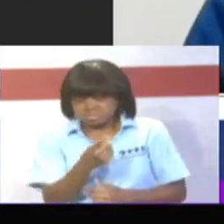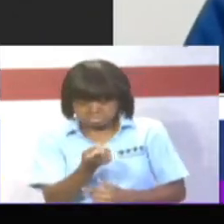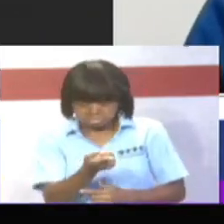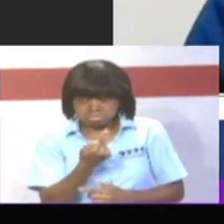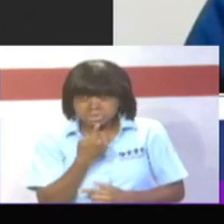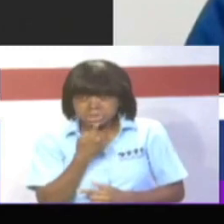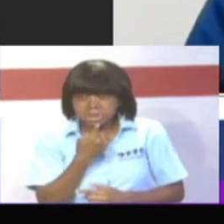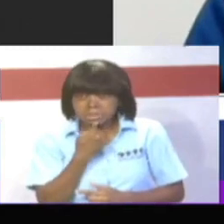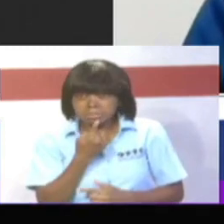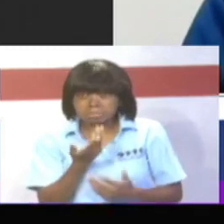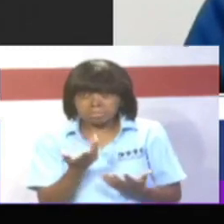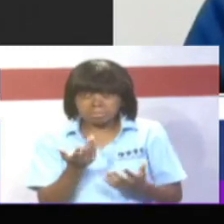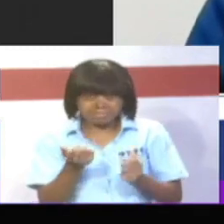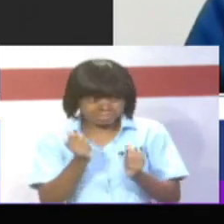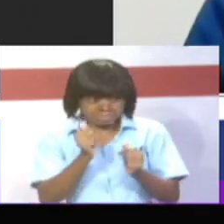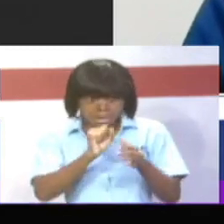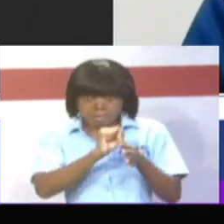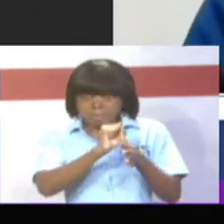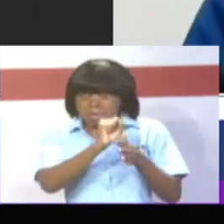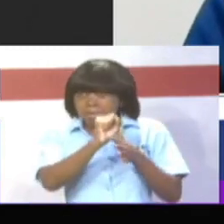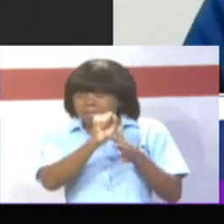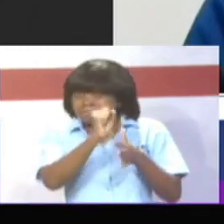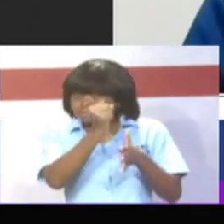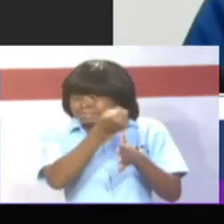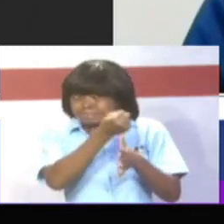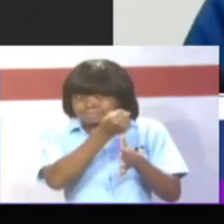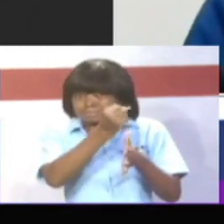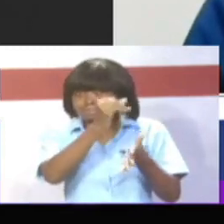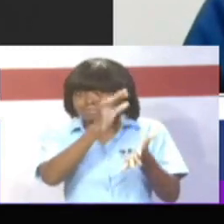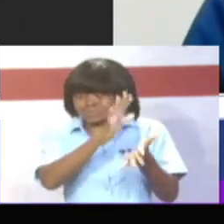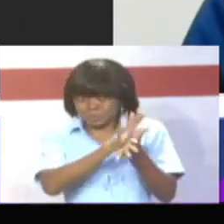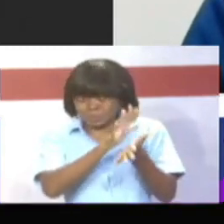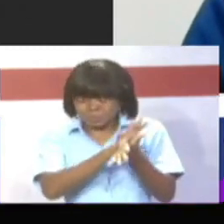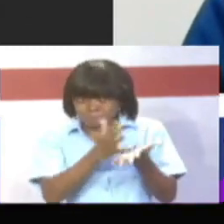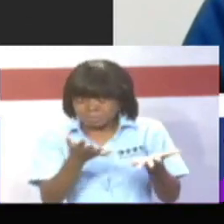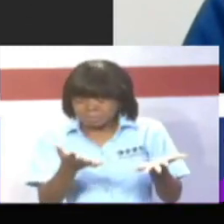in secondary schools so far since schools have reopened?